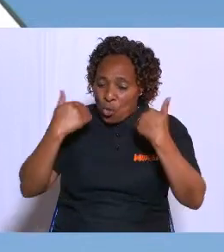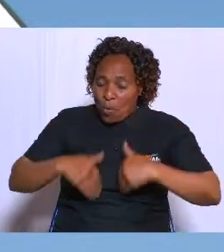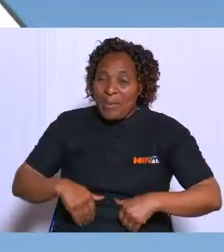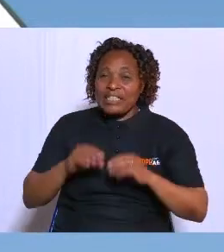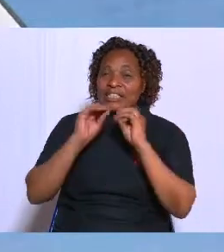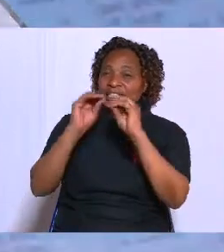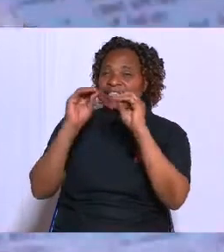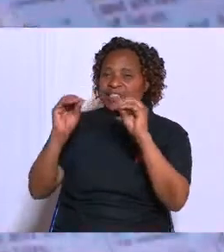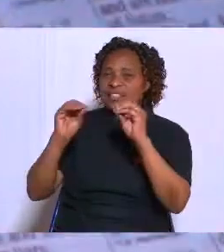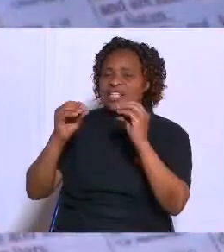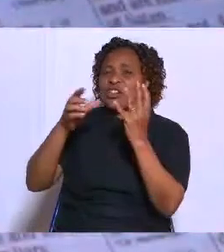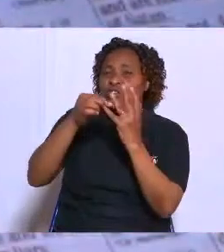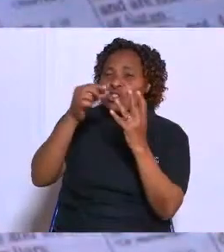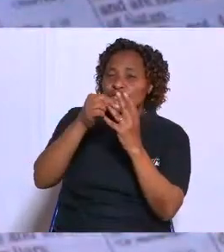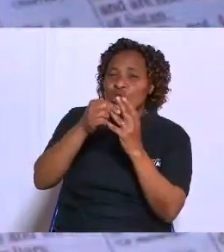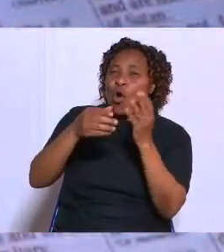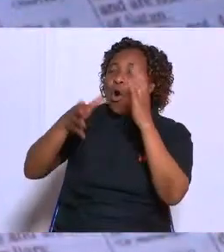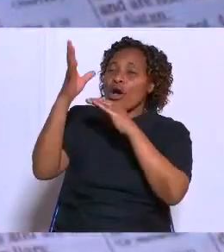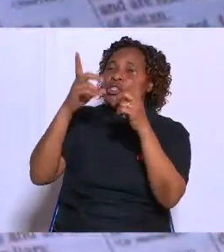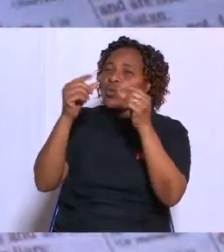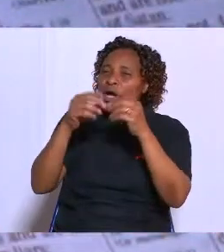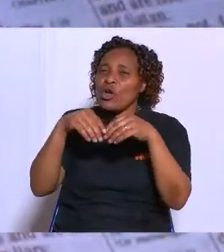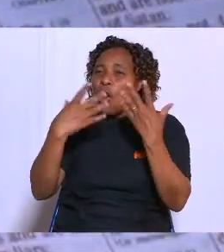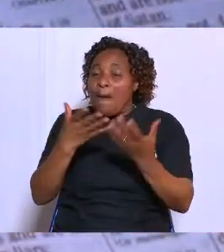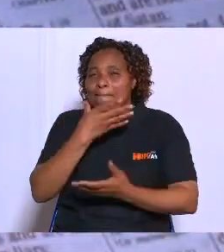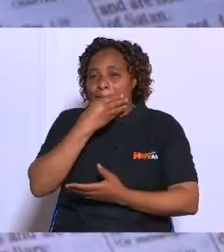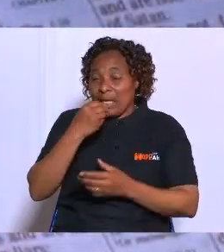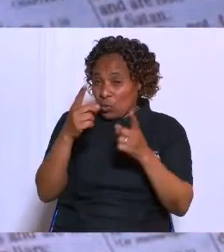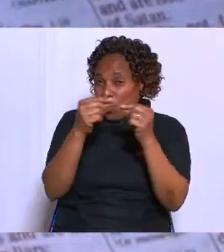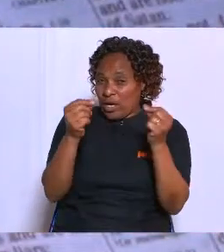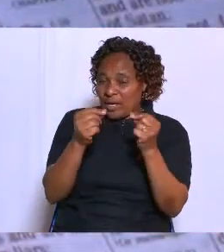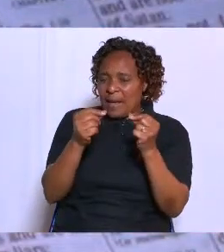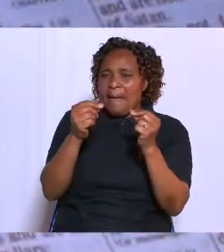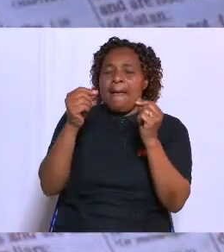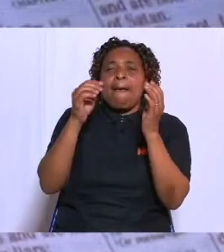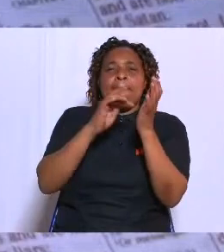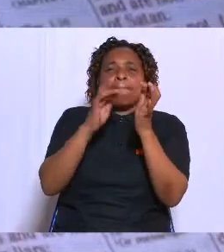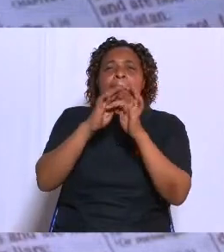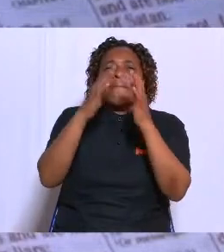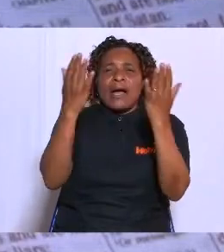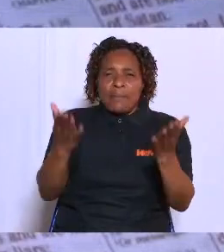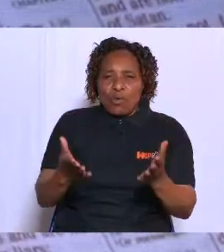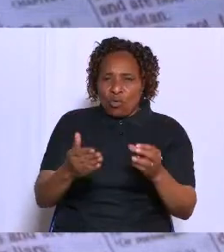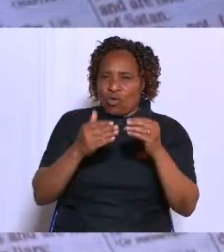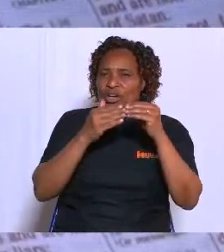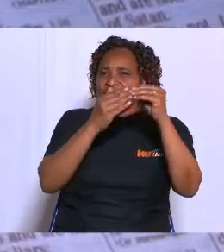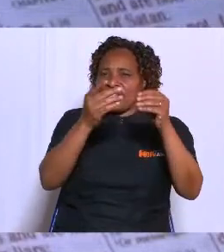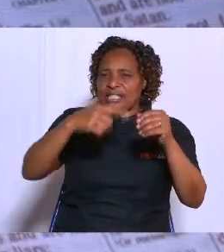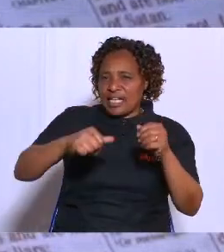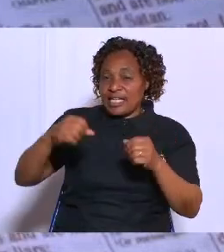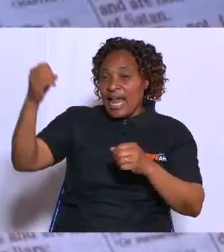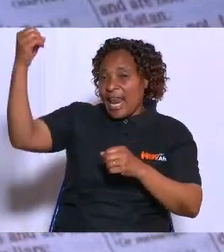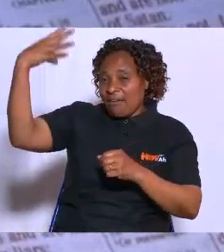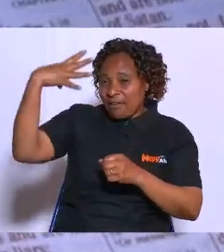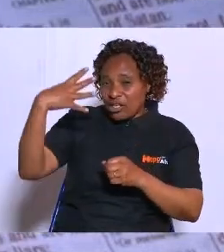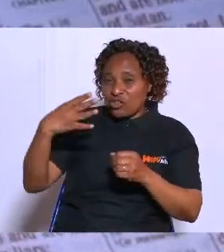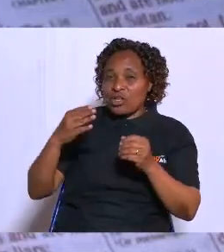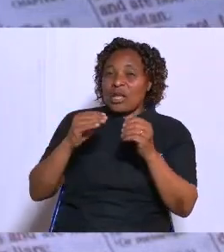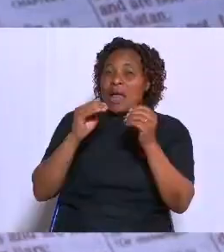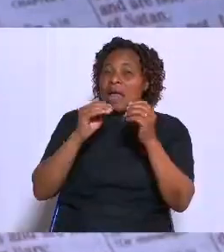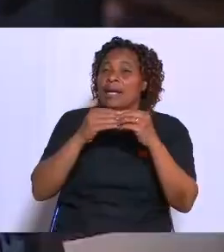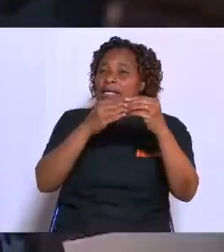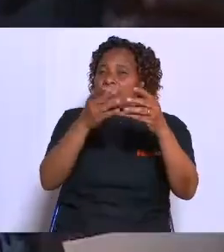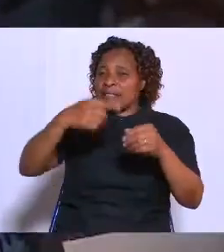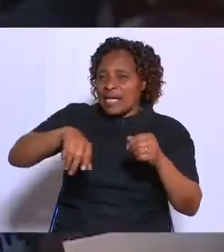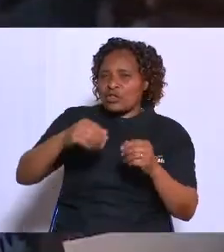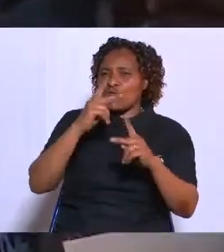is our choice God's way our man's way the Bible leads us the Book of Revelation leads us to